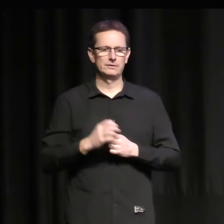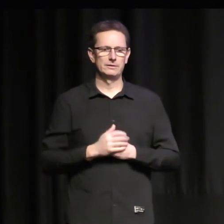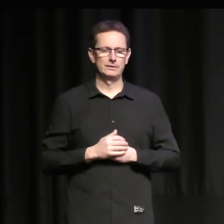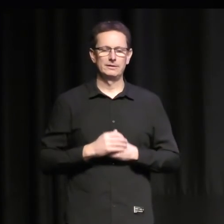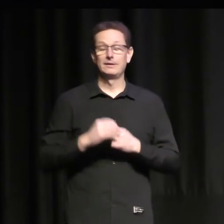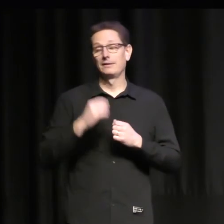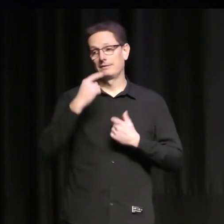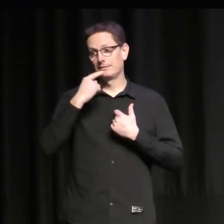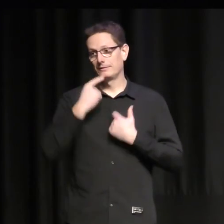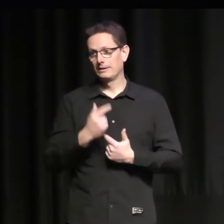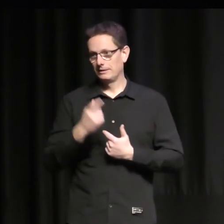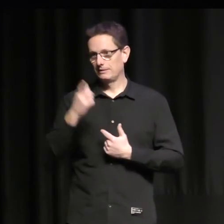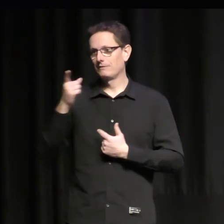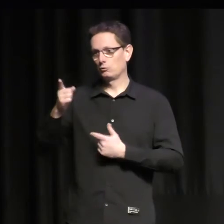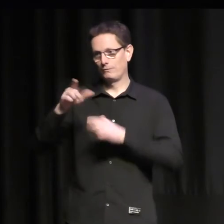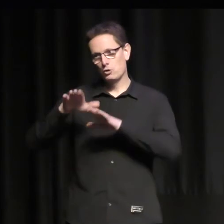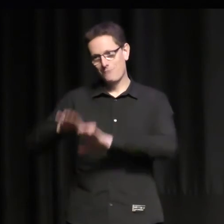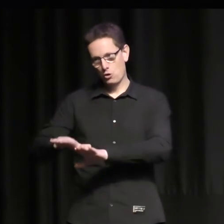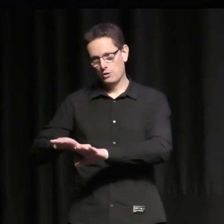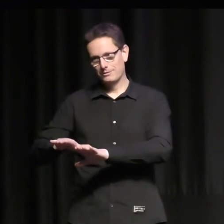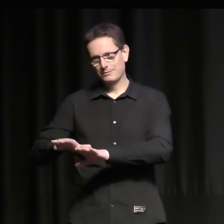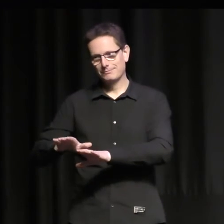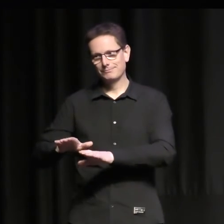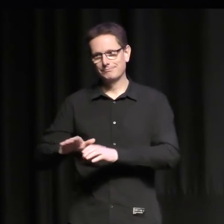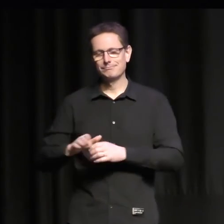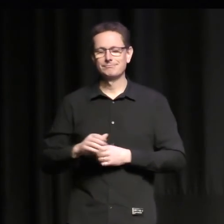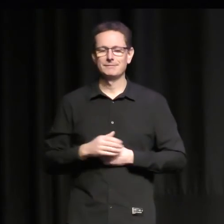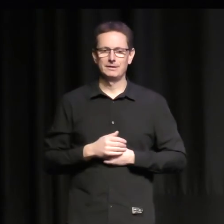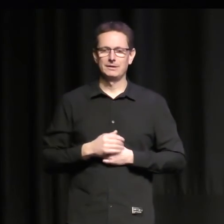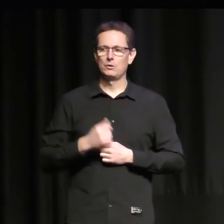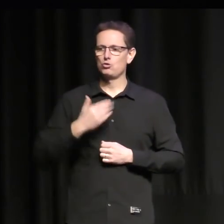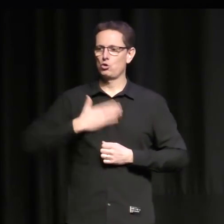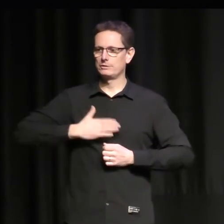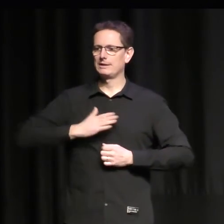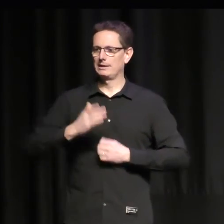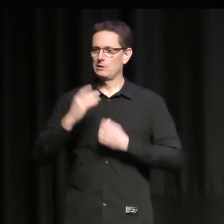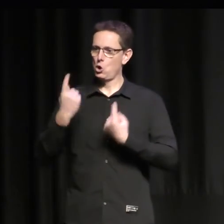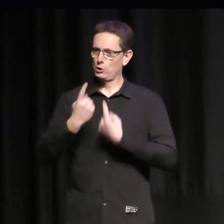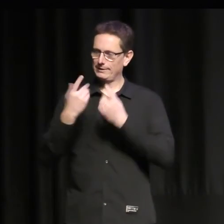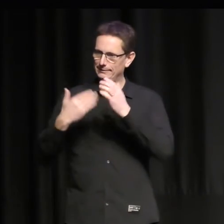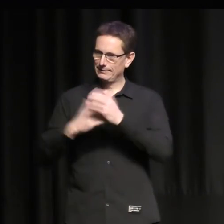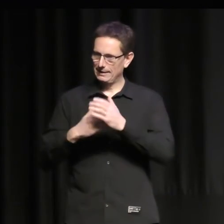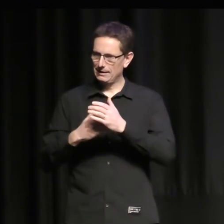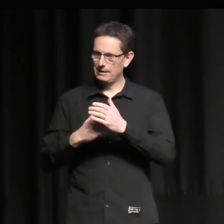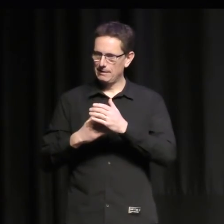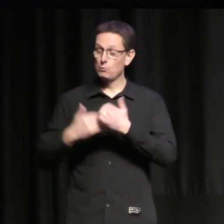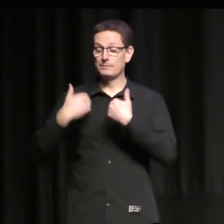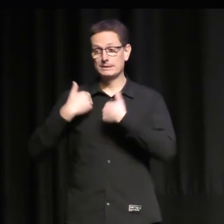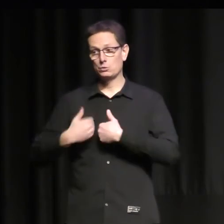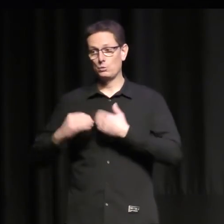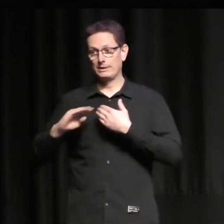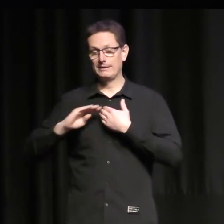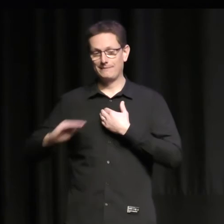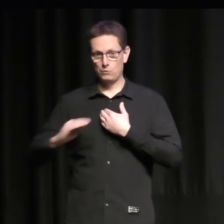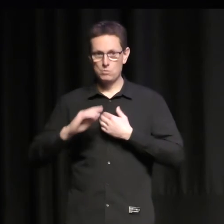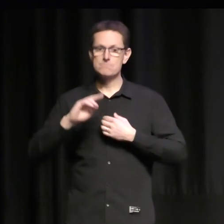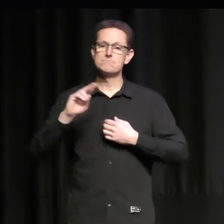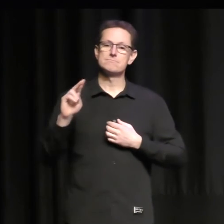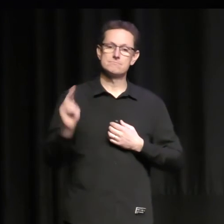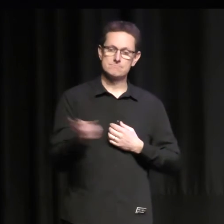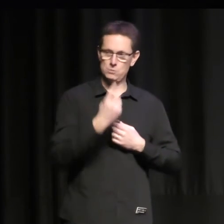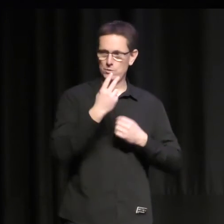First of all, I thank you for staying and wish you success at a personal level and political